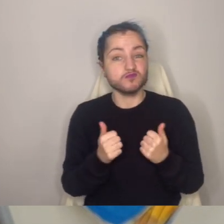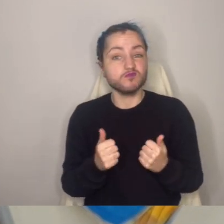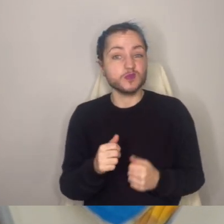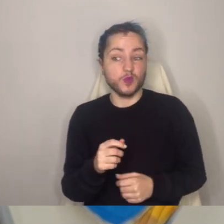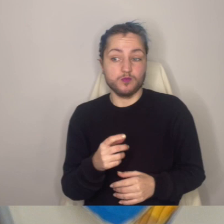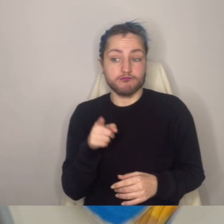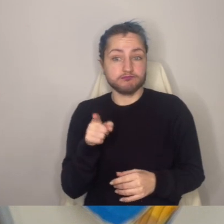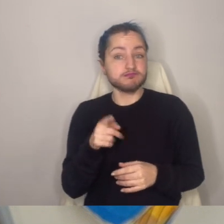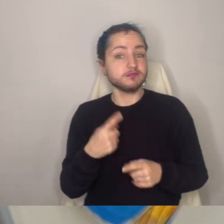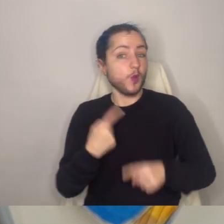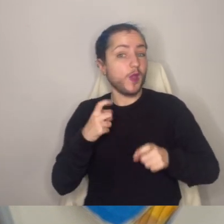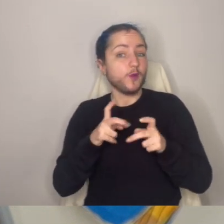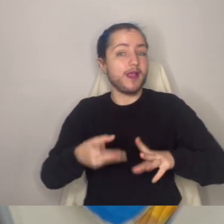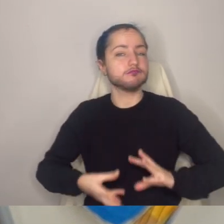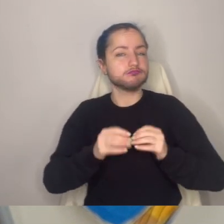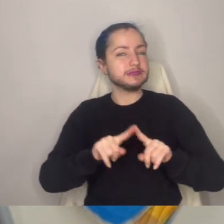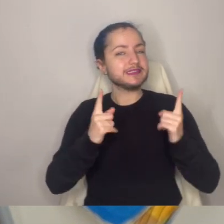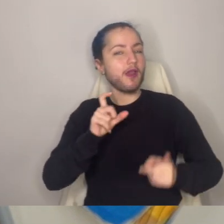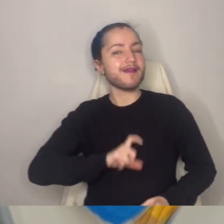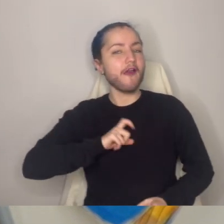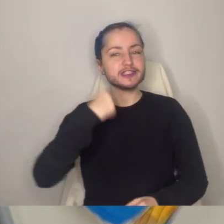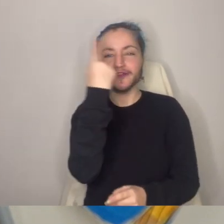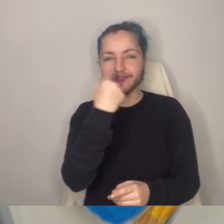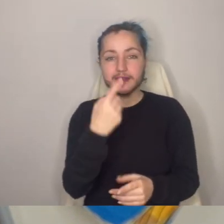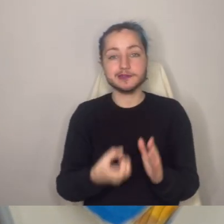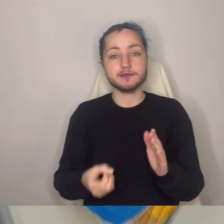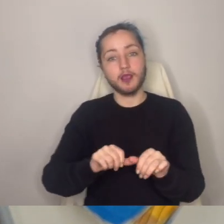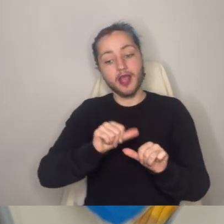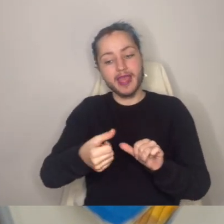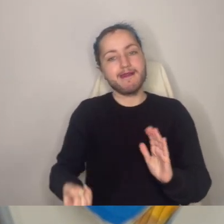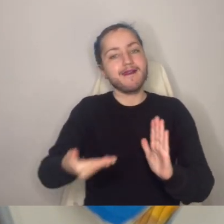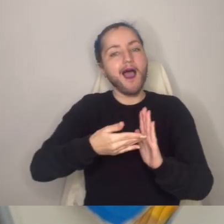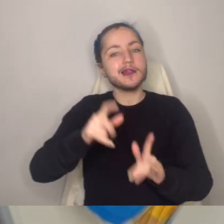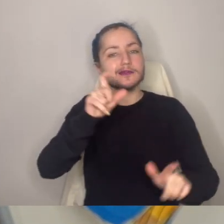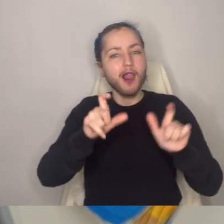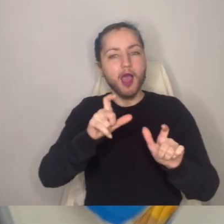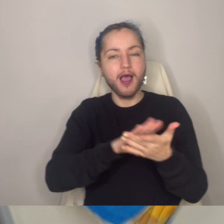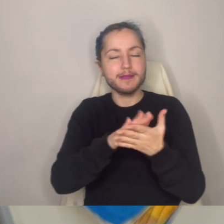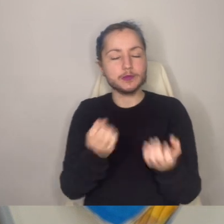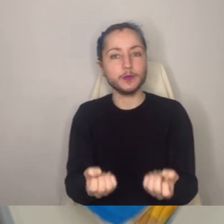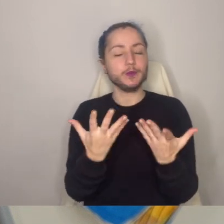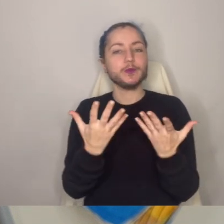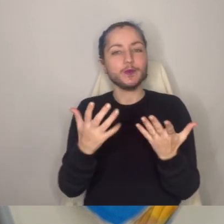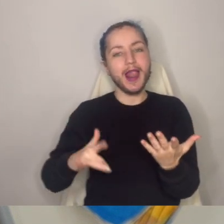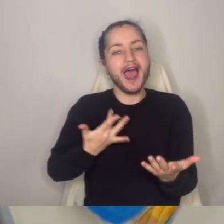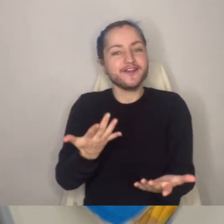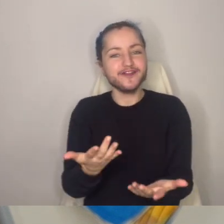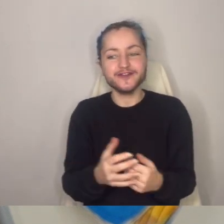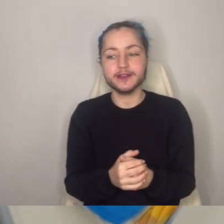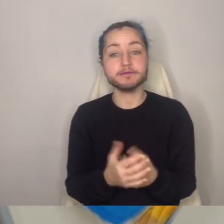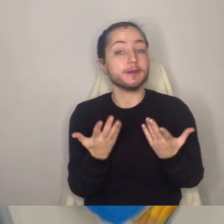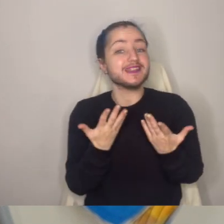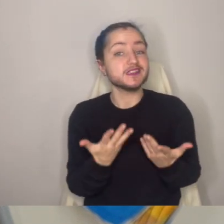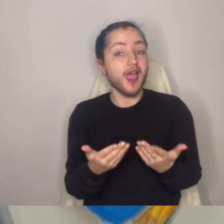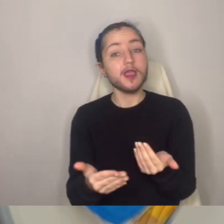And that's just a really quick way of creating some different character faces, and then applying colour, and then they'll really come to life. Like I said, today